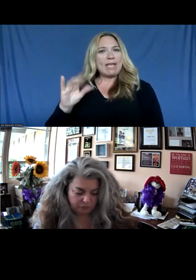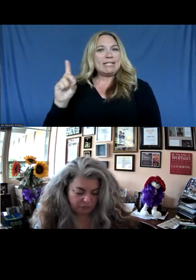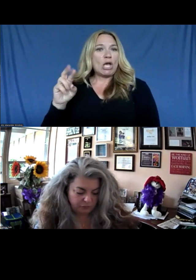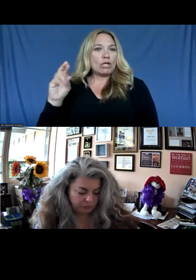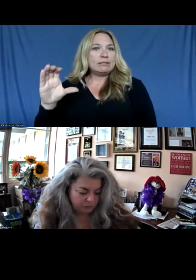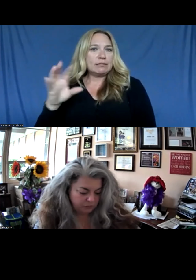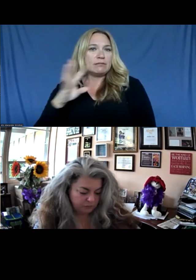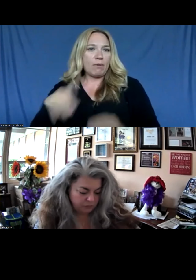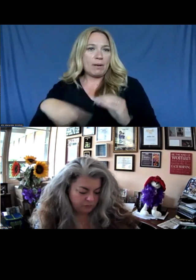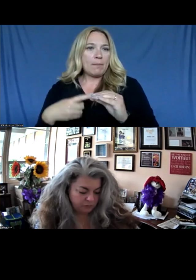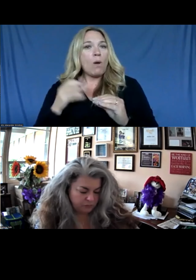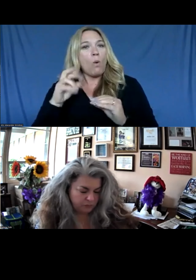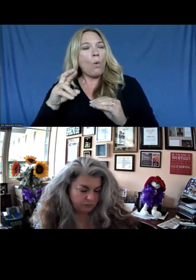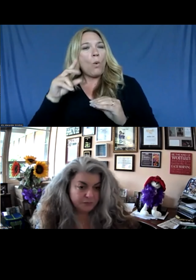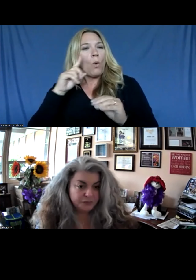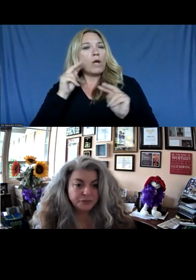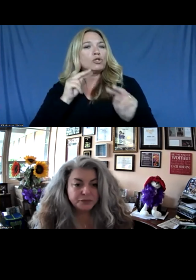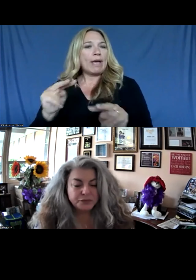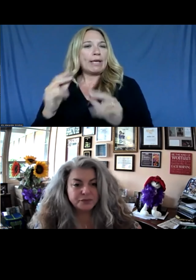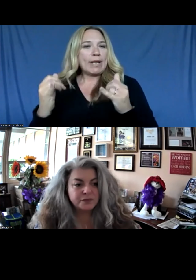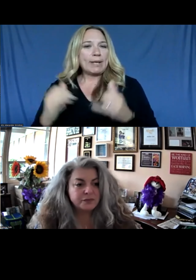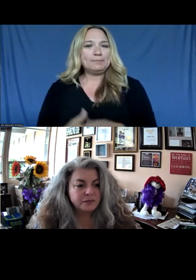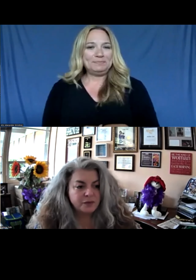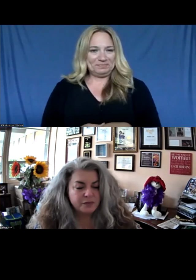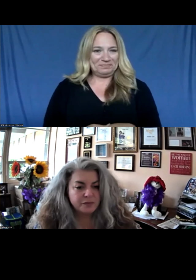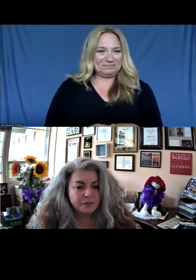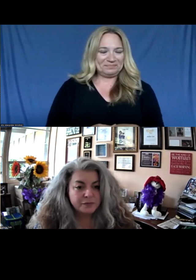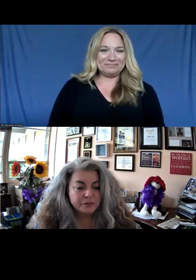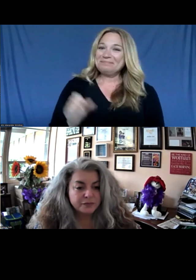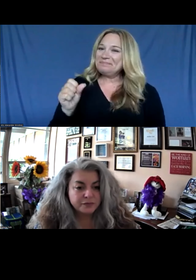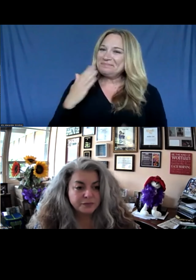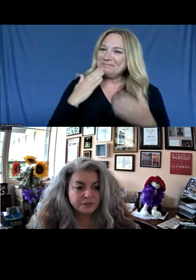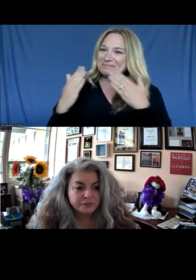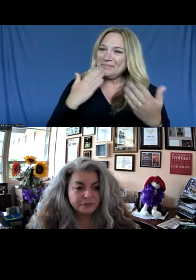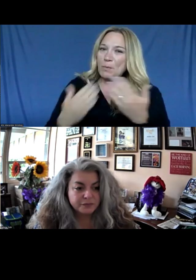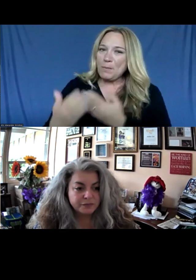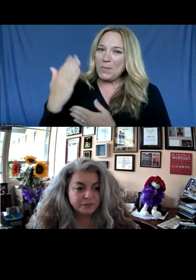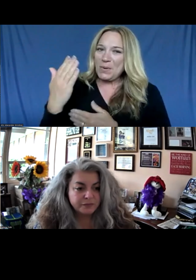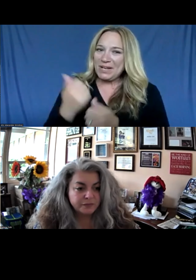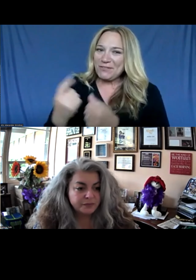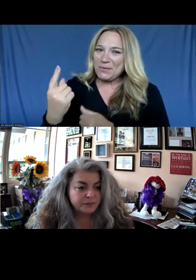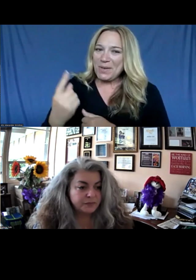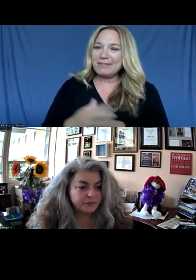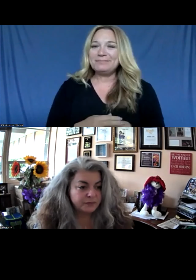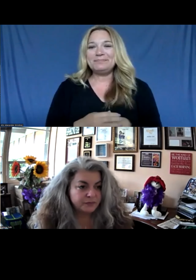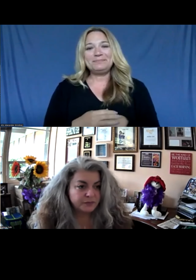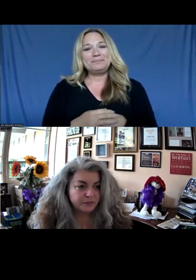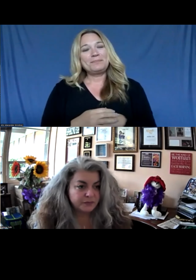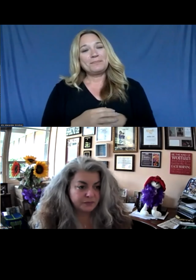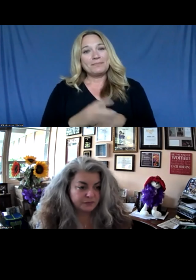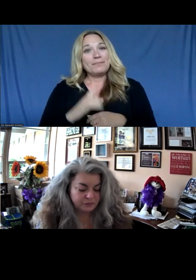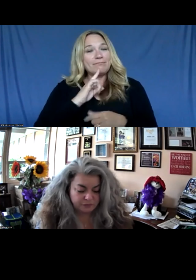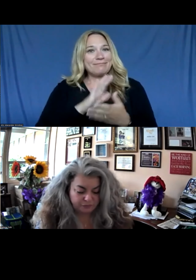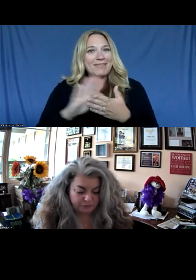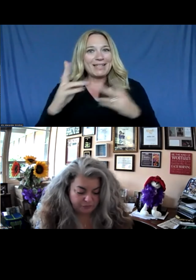tracking? Yeah, absolutely, Mariah. Thank you. Good morning, everyone. It's really good to see